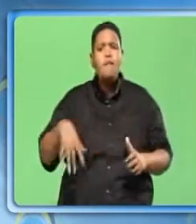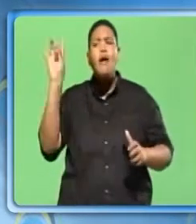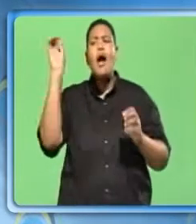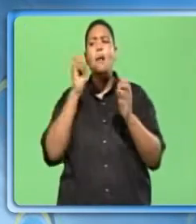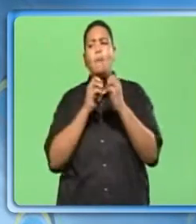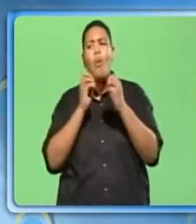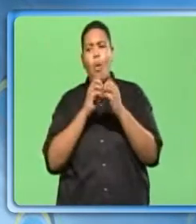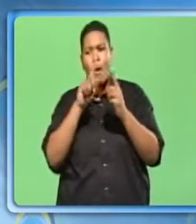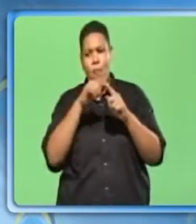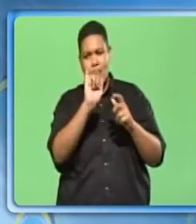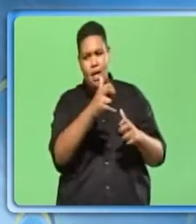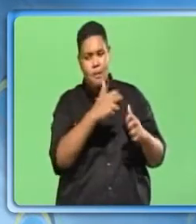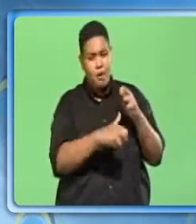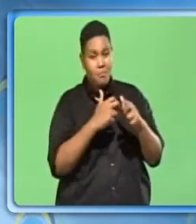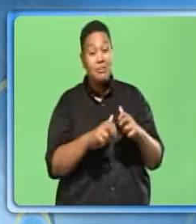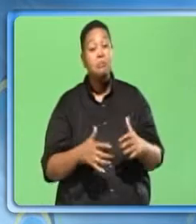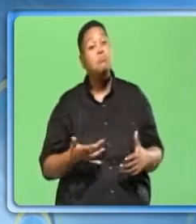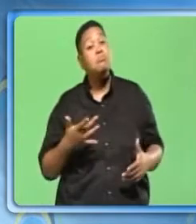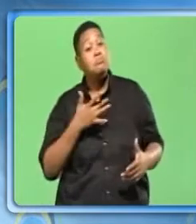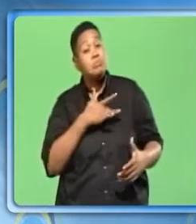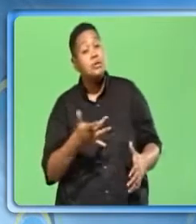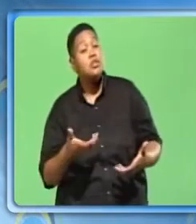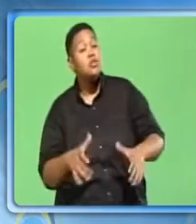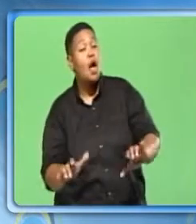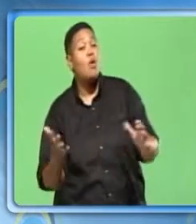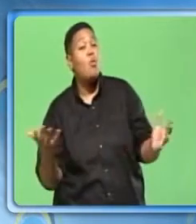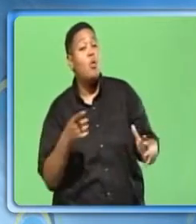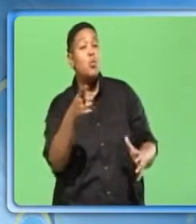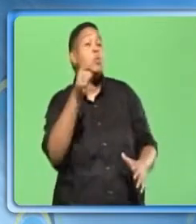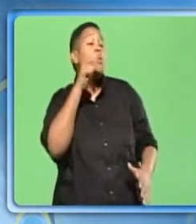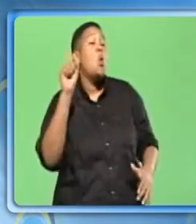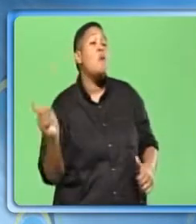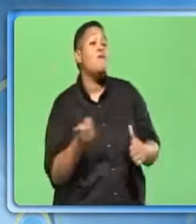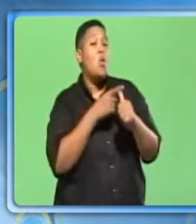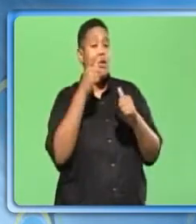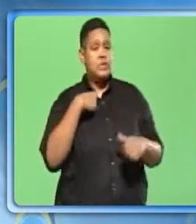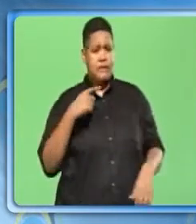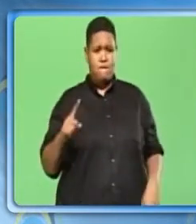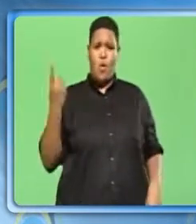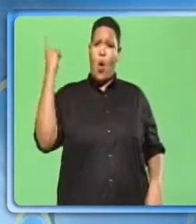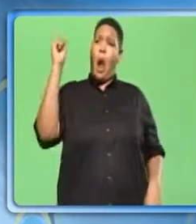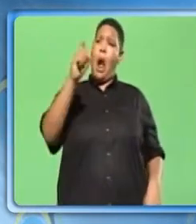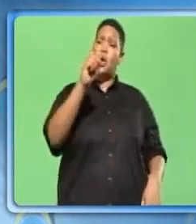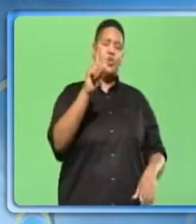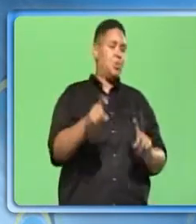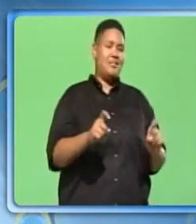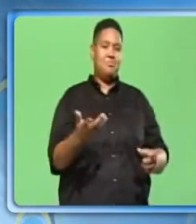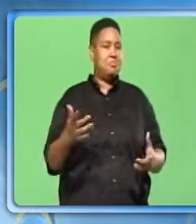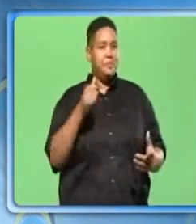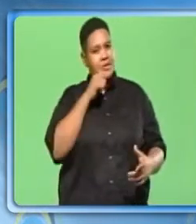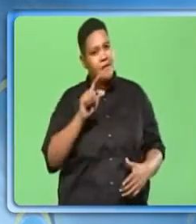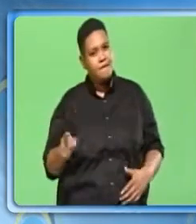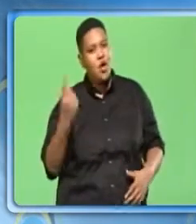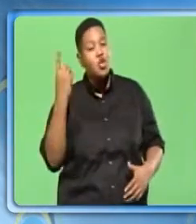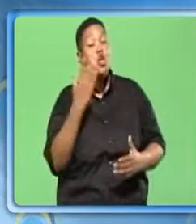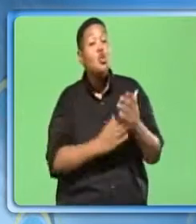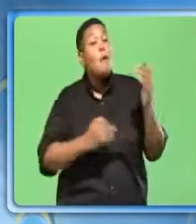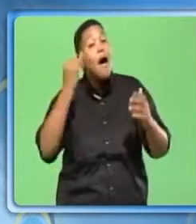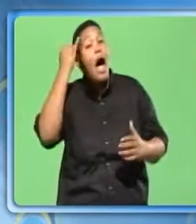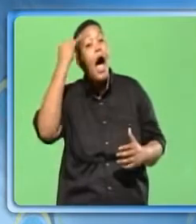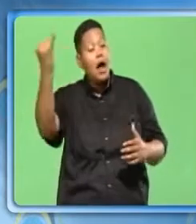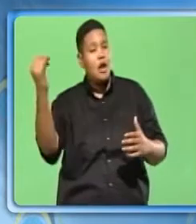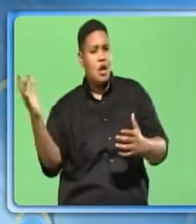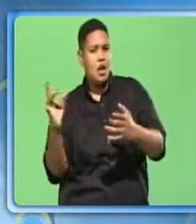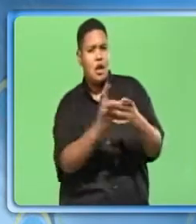it. Chances are you are not the first one to ask such a question, and there are some ideas